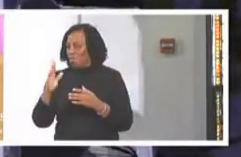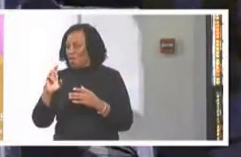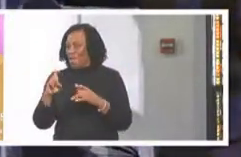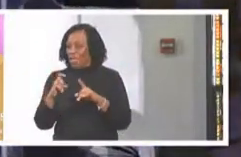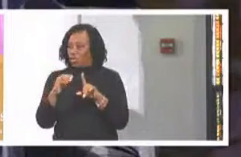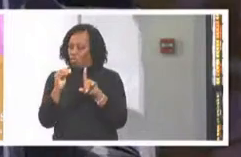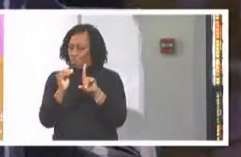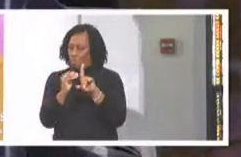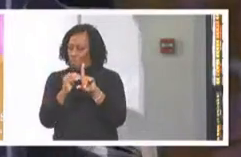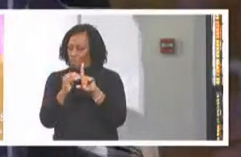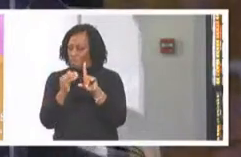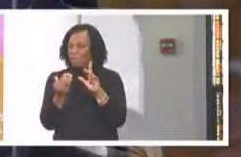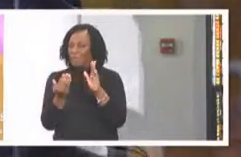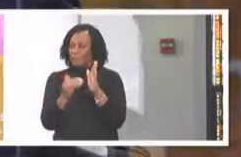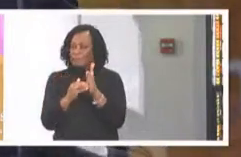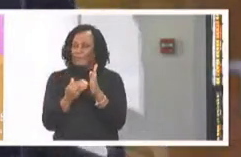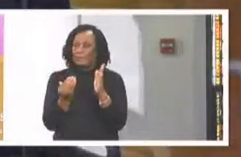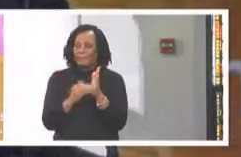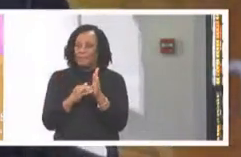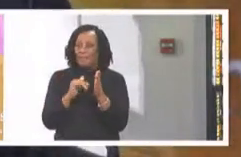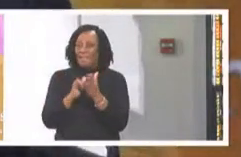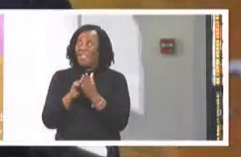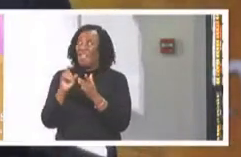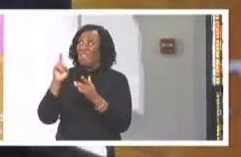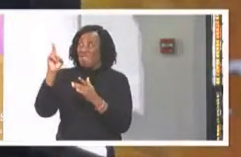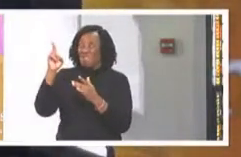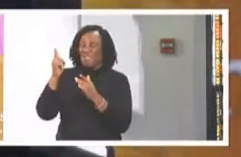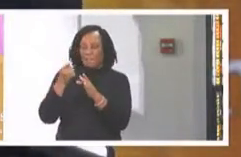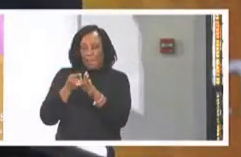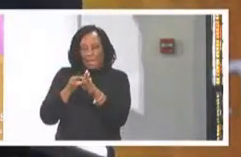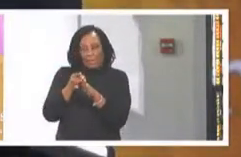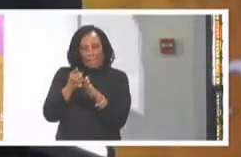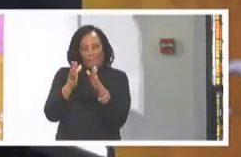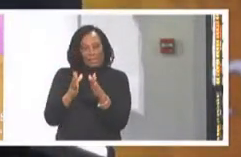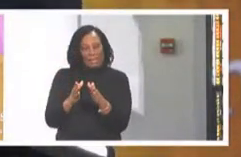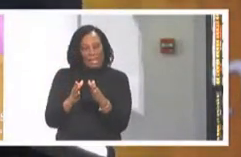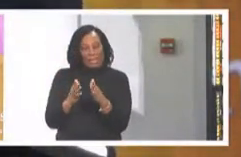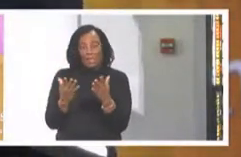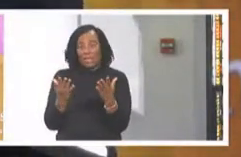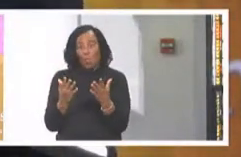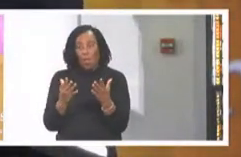over and over that He specializes in the impossible.